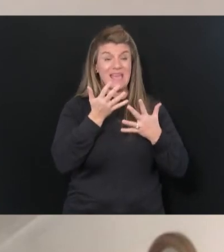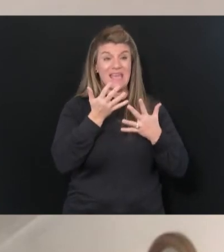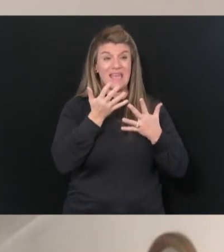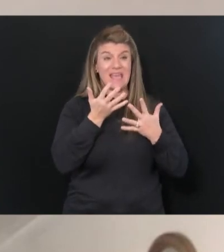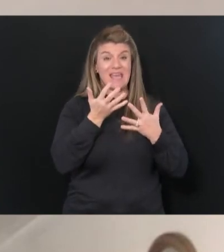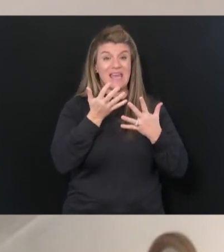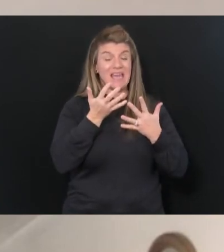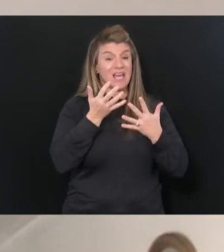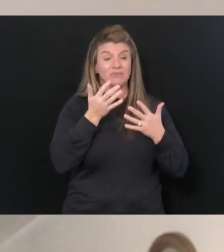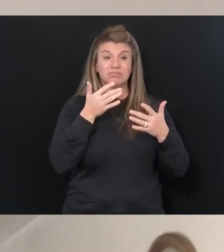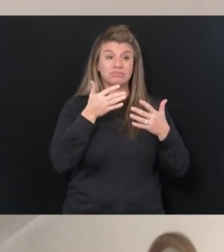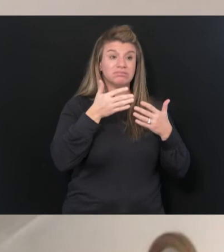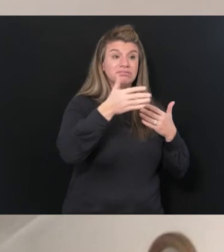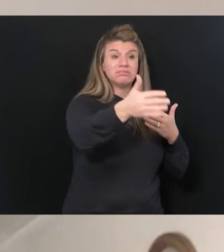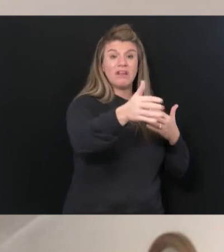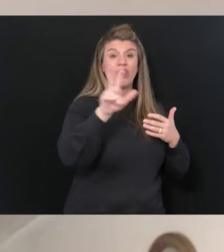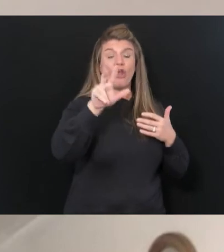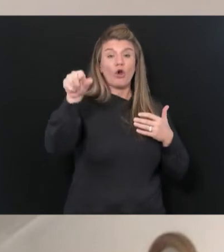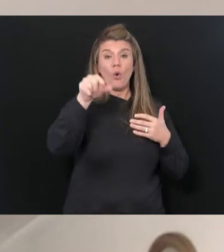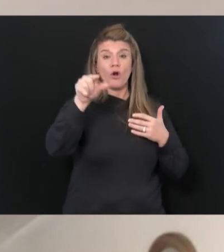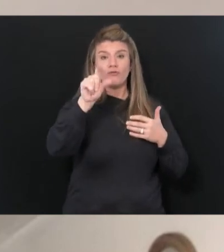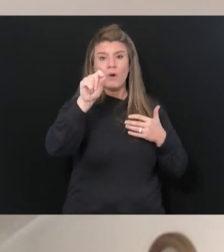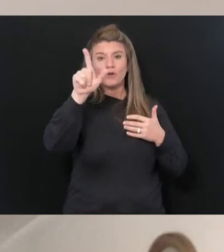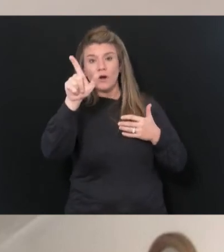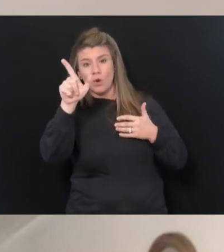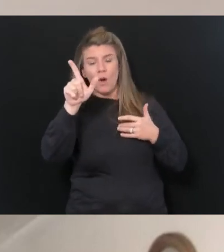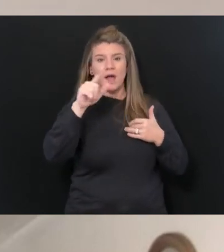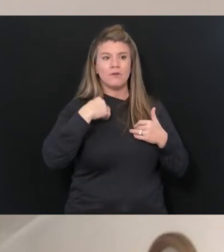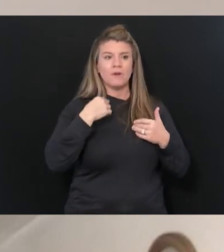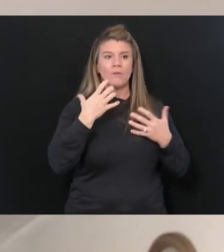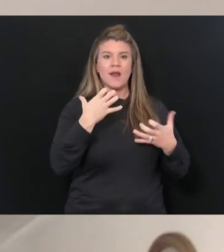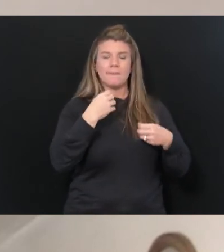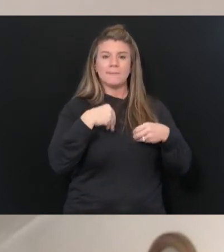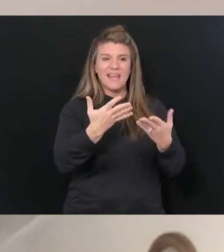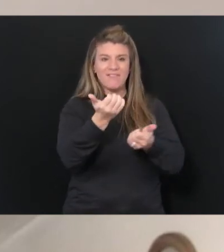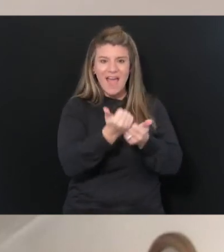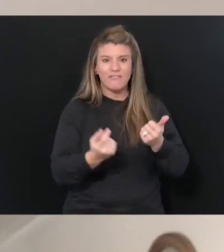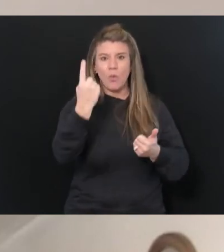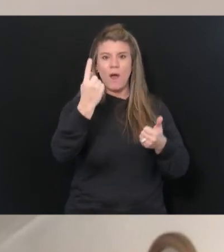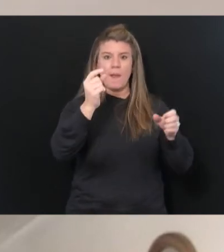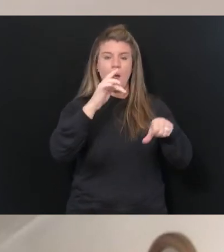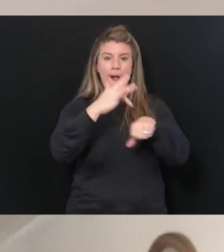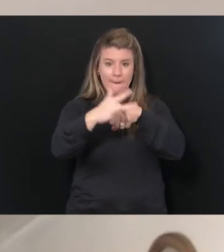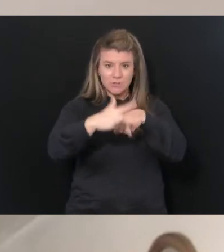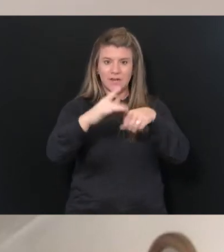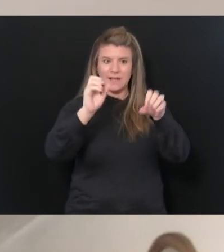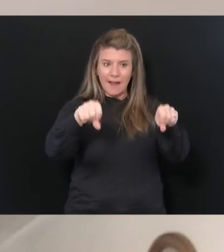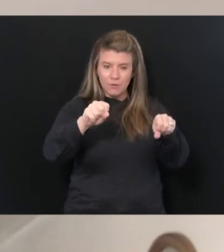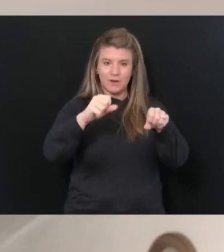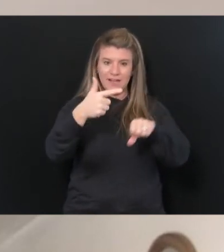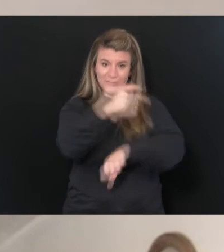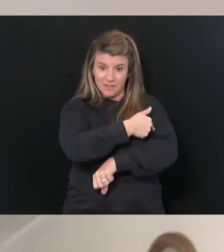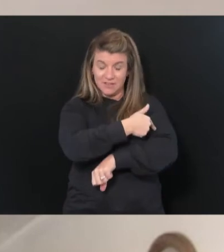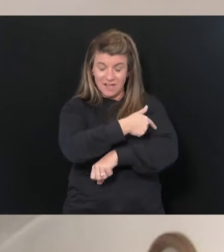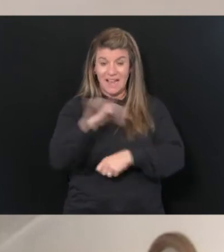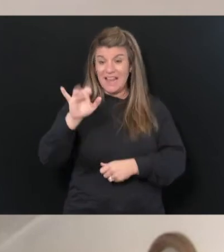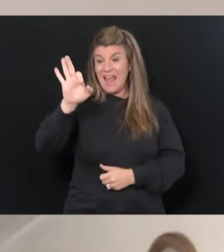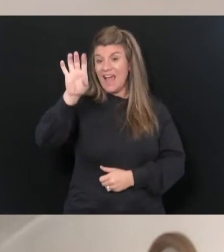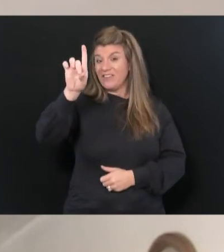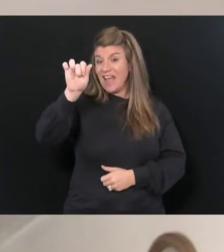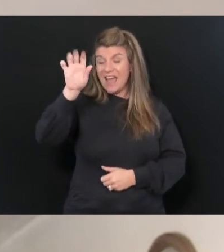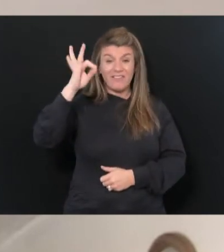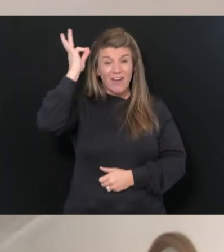of 2021 to get everybody an opportunity to be vaccinated. As the FDA, the Federal Drug Administration, looks